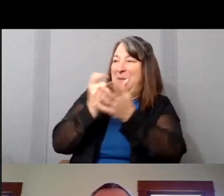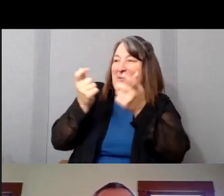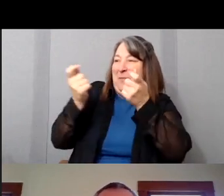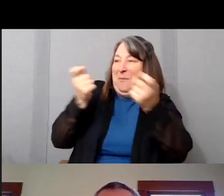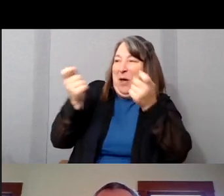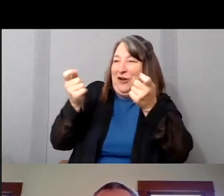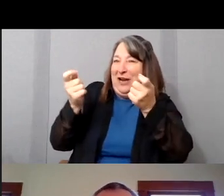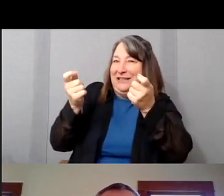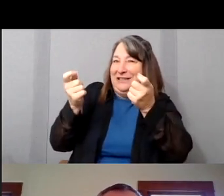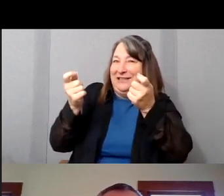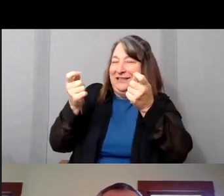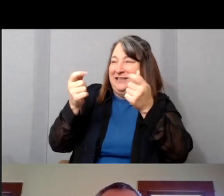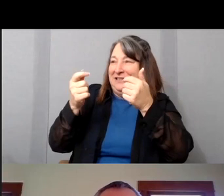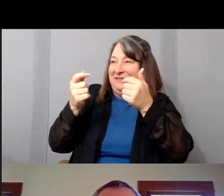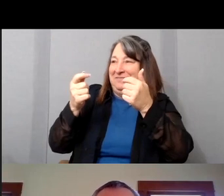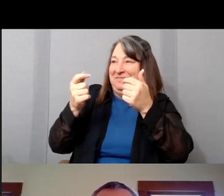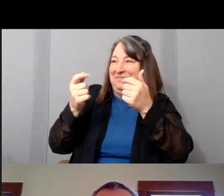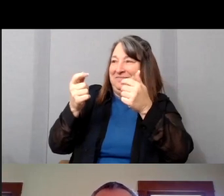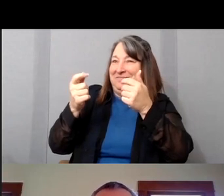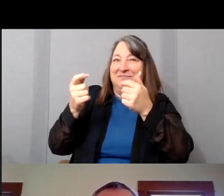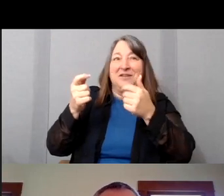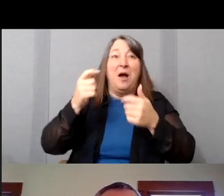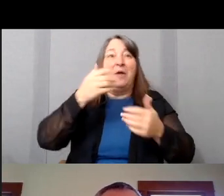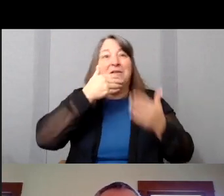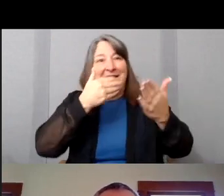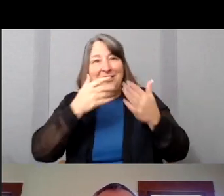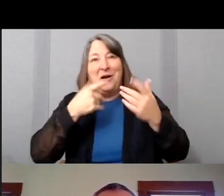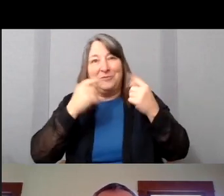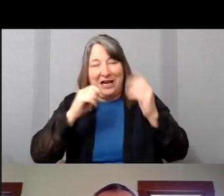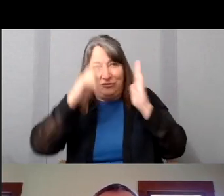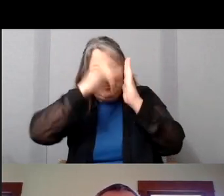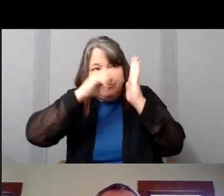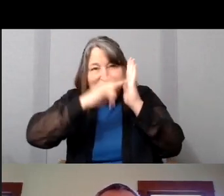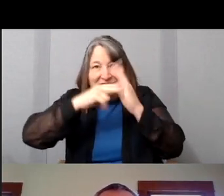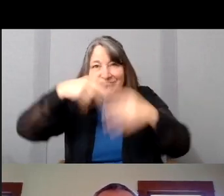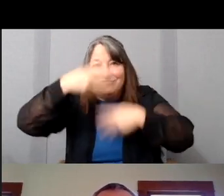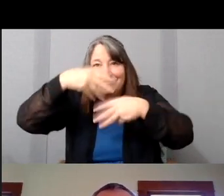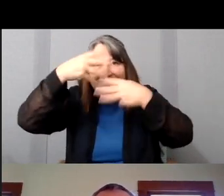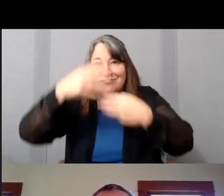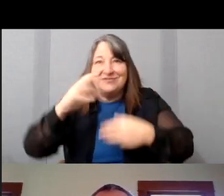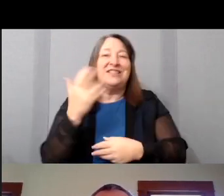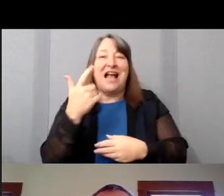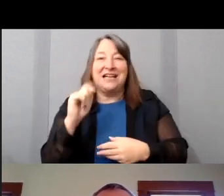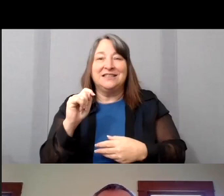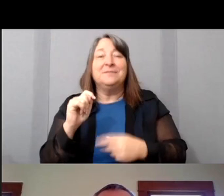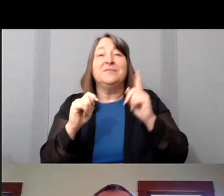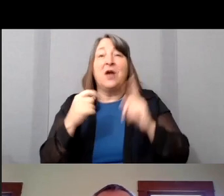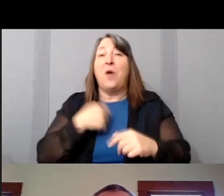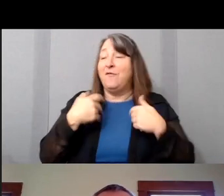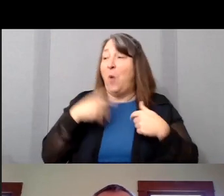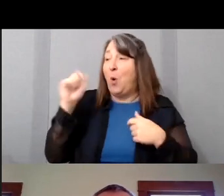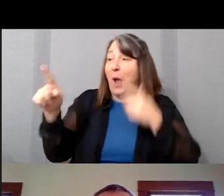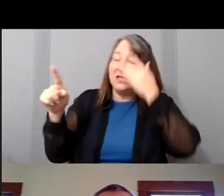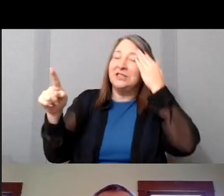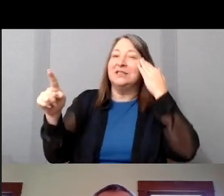have. Yeah, if you could, Derek. That's yeah. I'm trying to scroll through the chat panel here. I at least one question. So we have one question coming in, and we're